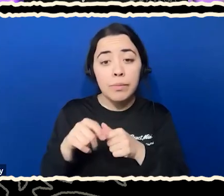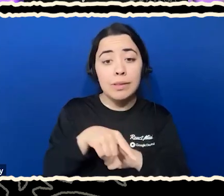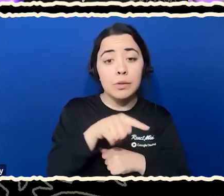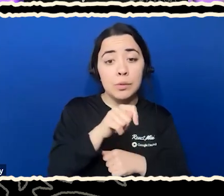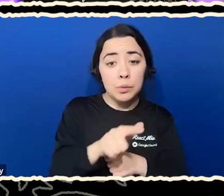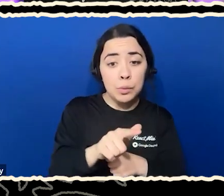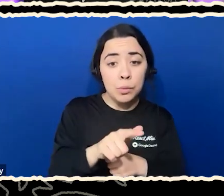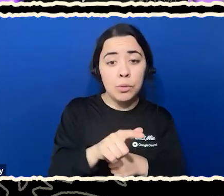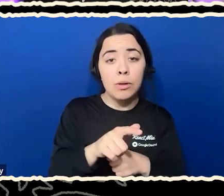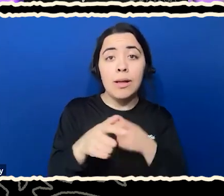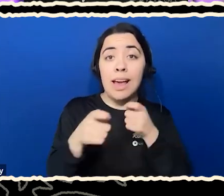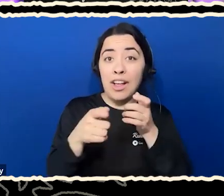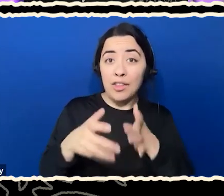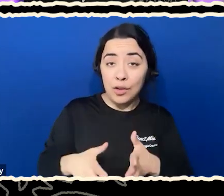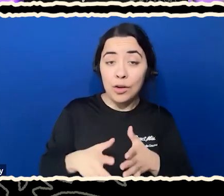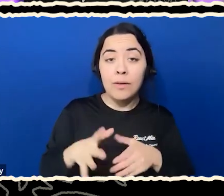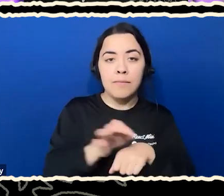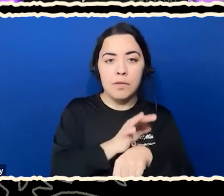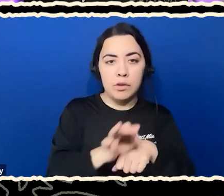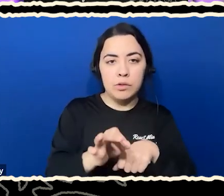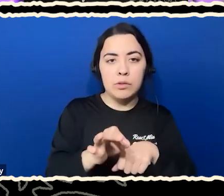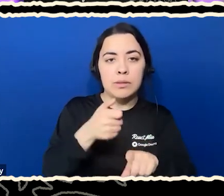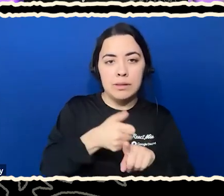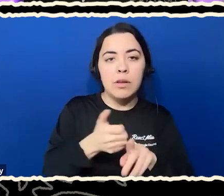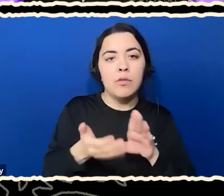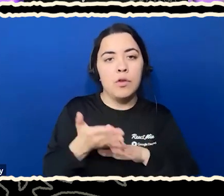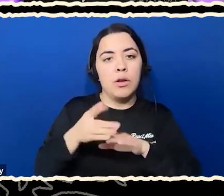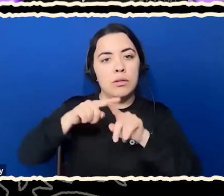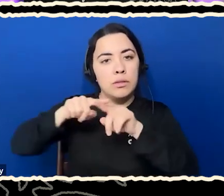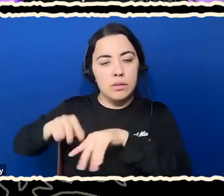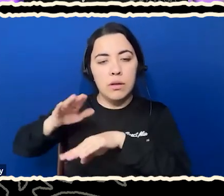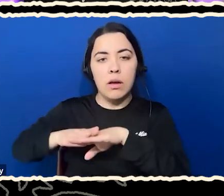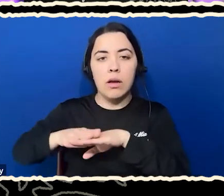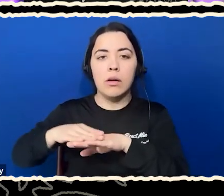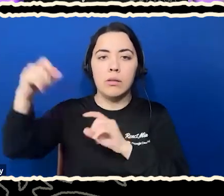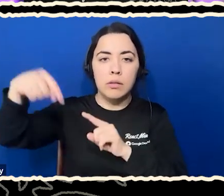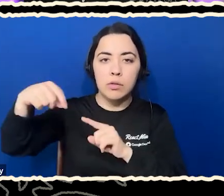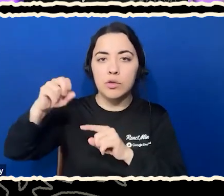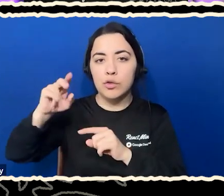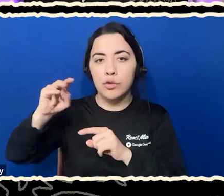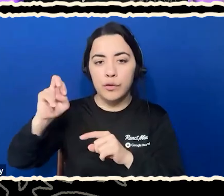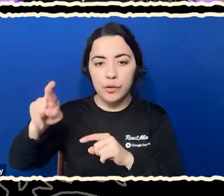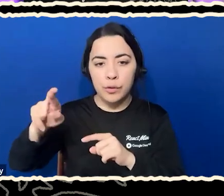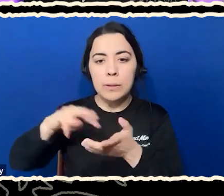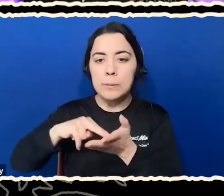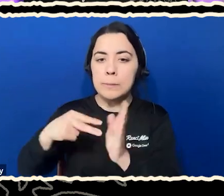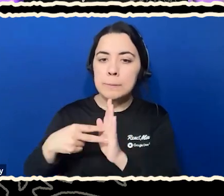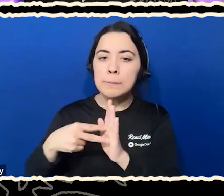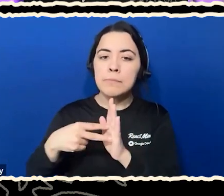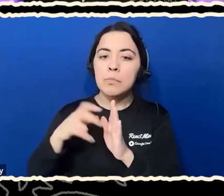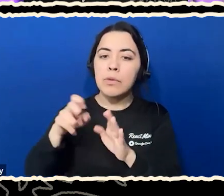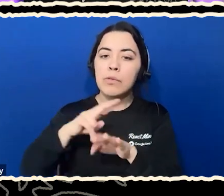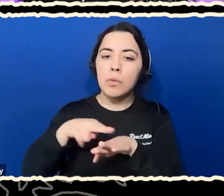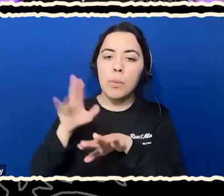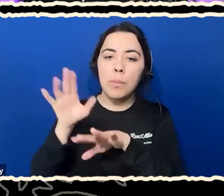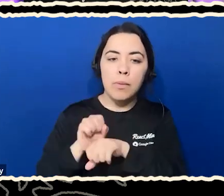a server. So we've got to normalize whatever it returns into a valid tool result. And to handle